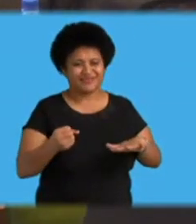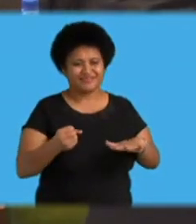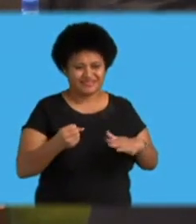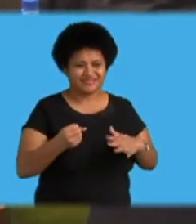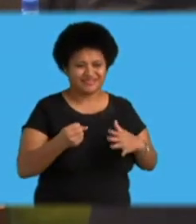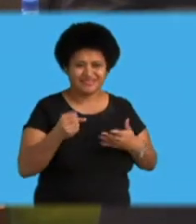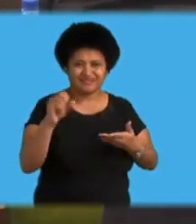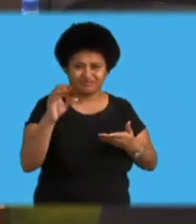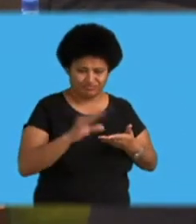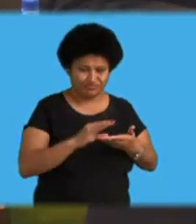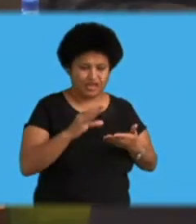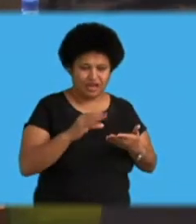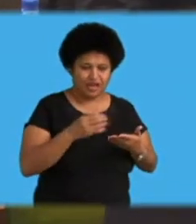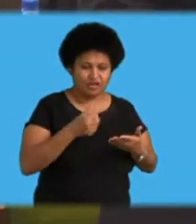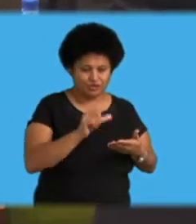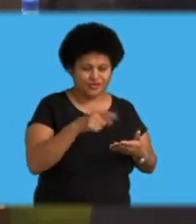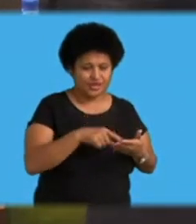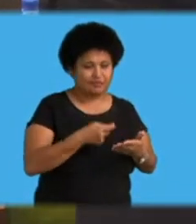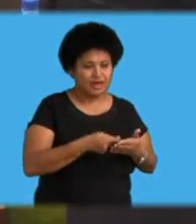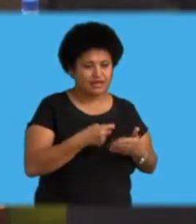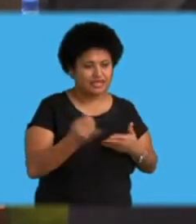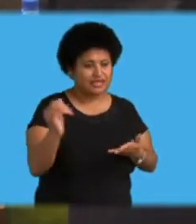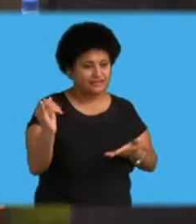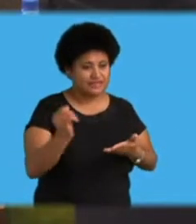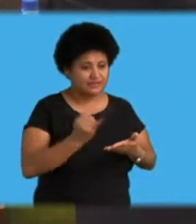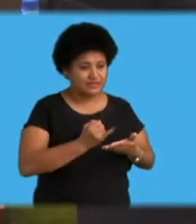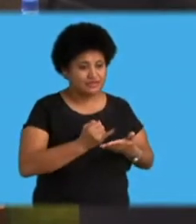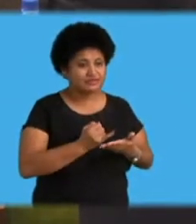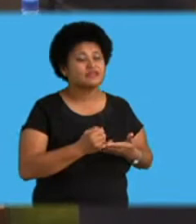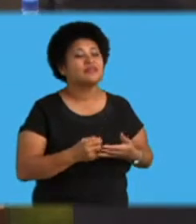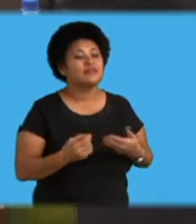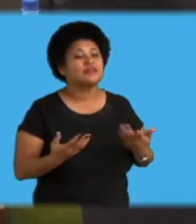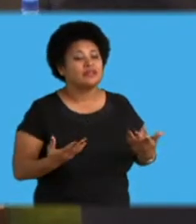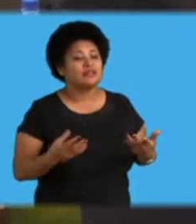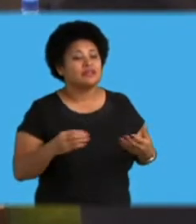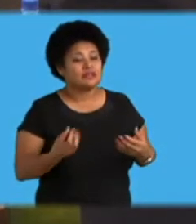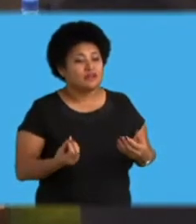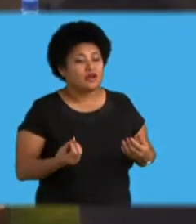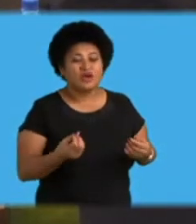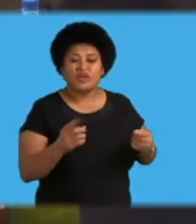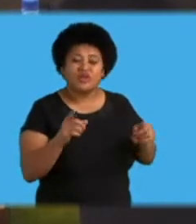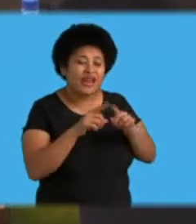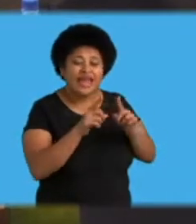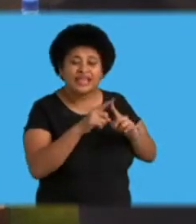People from Undu Point, from Tavuni, my Honourable Member there, they may not be able to come to